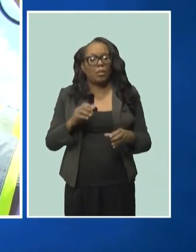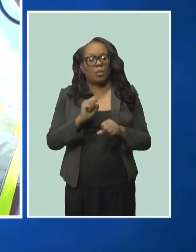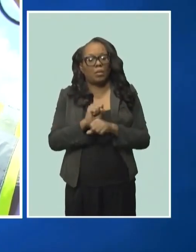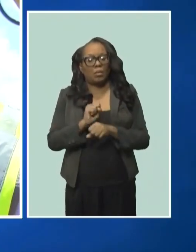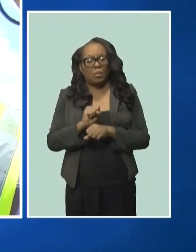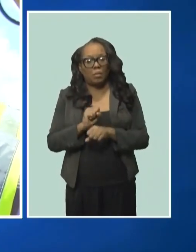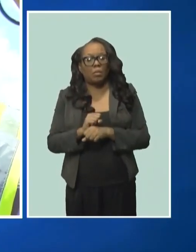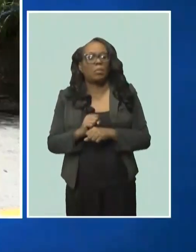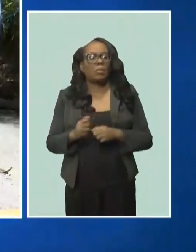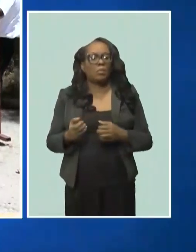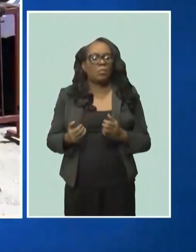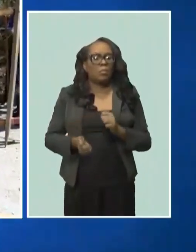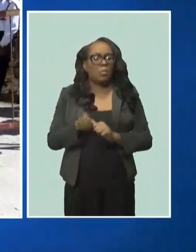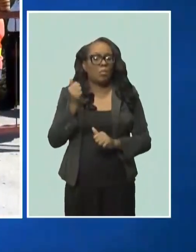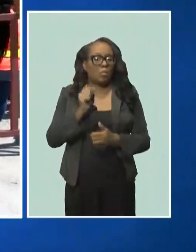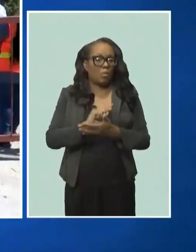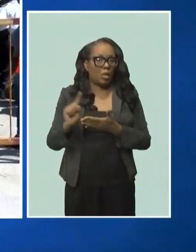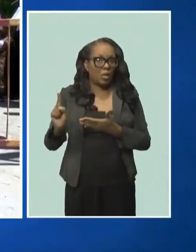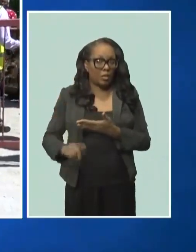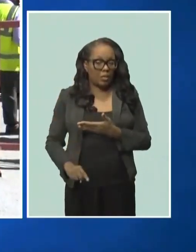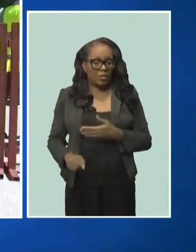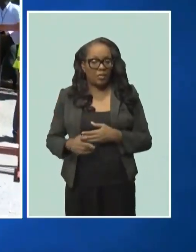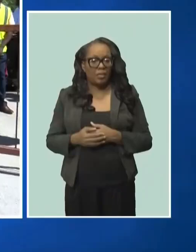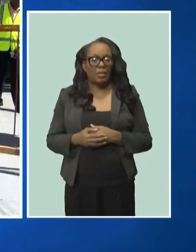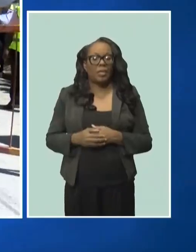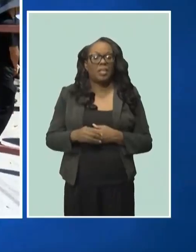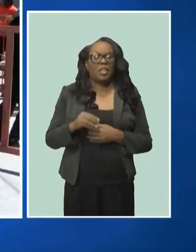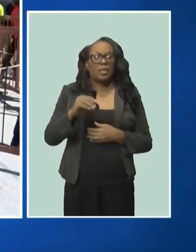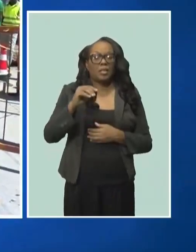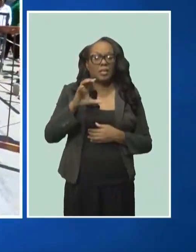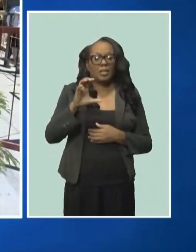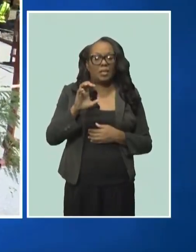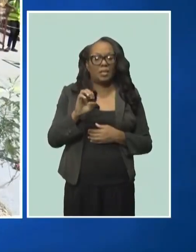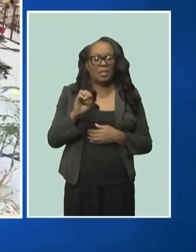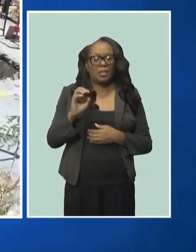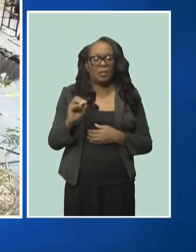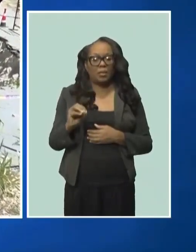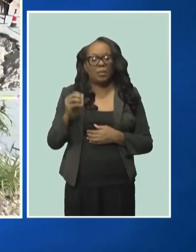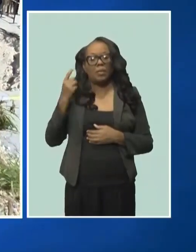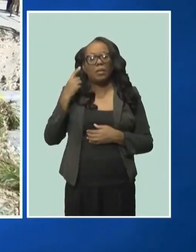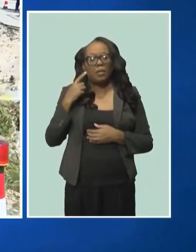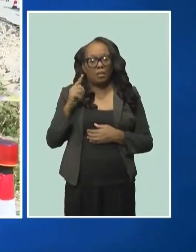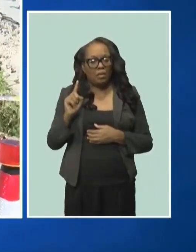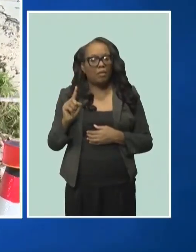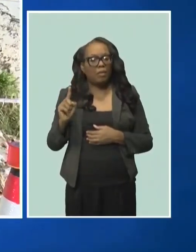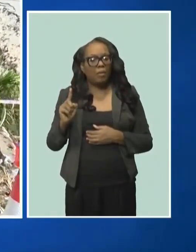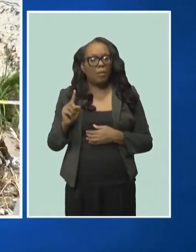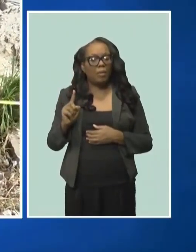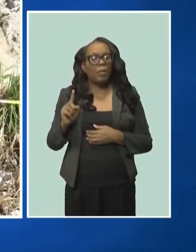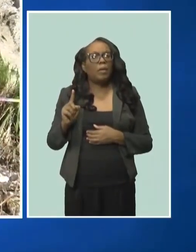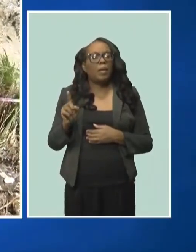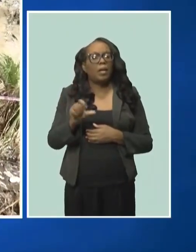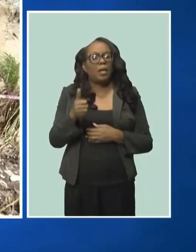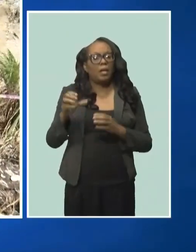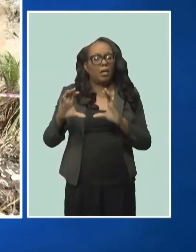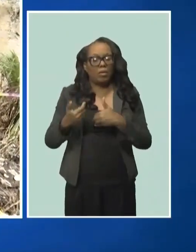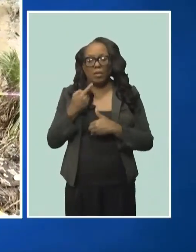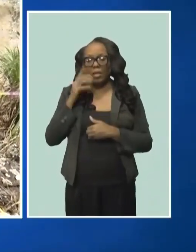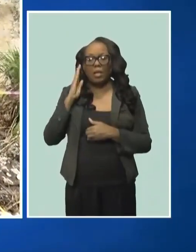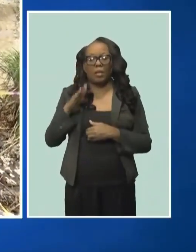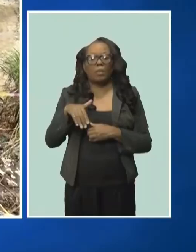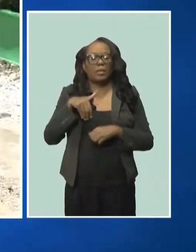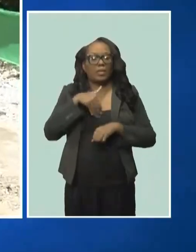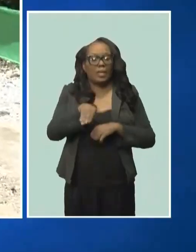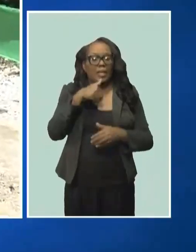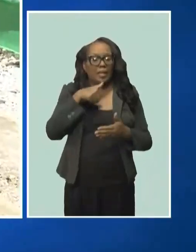on most weekends. Chief Executive Officer of Hague Communications, Joyanne Hague, says correspondence will be sent out to residents